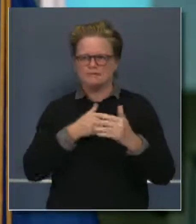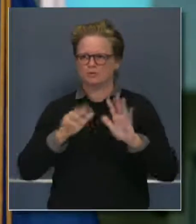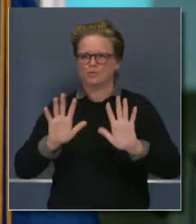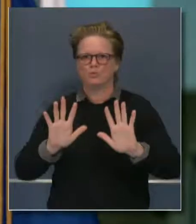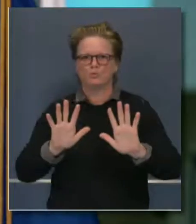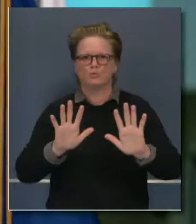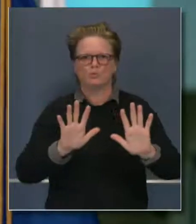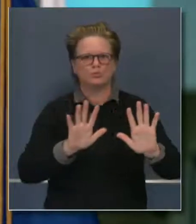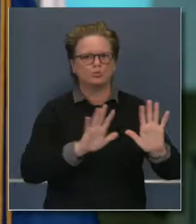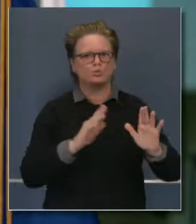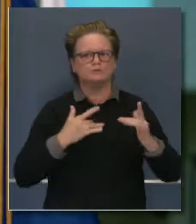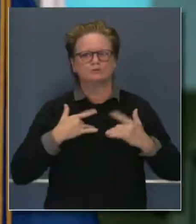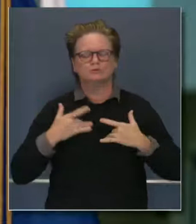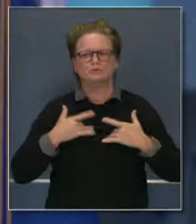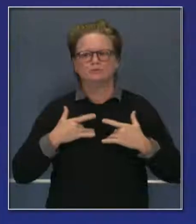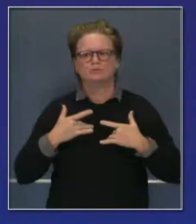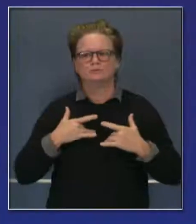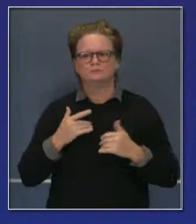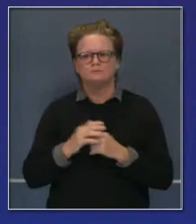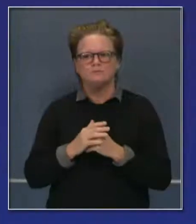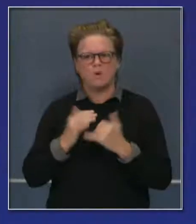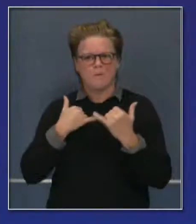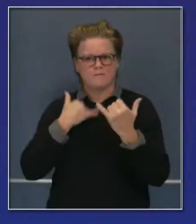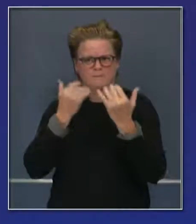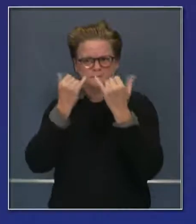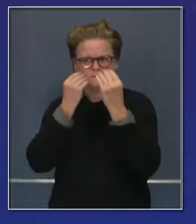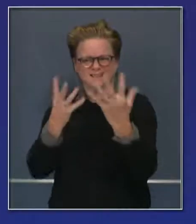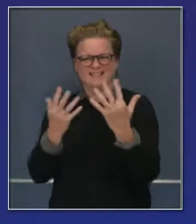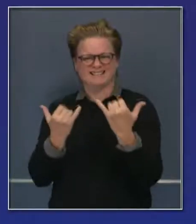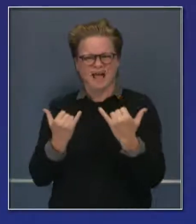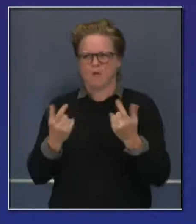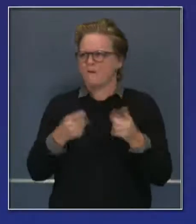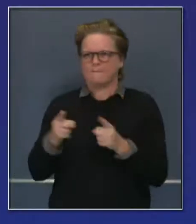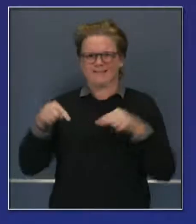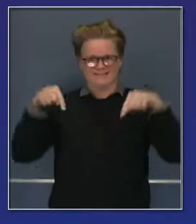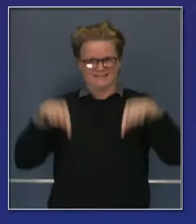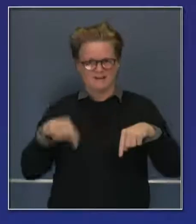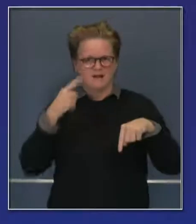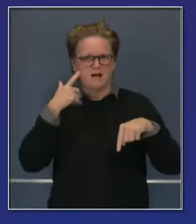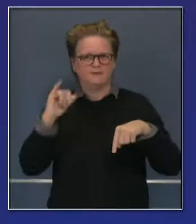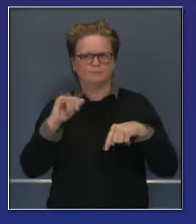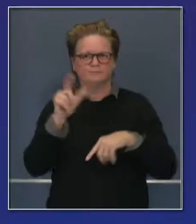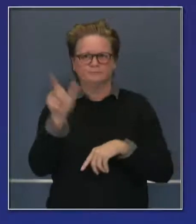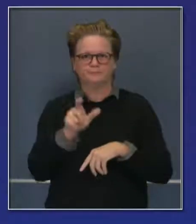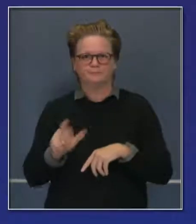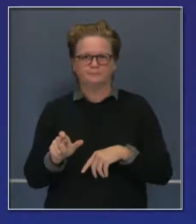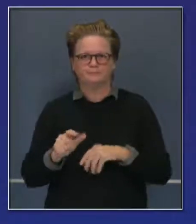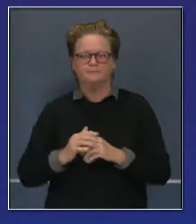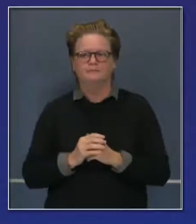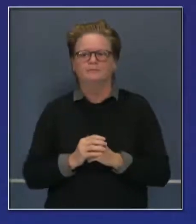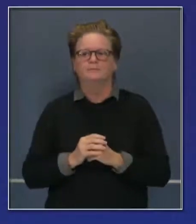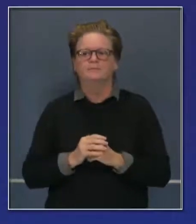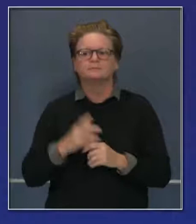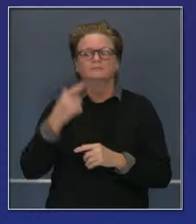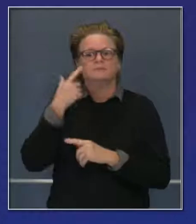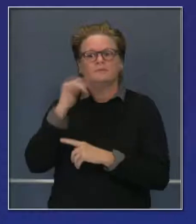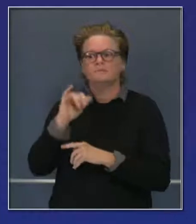you the latest here in our state. As you can see, our case numbers have been trending up as well. The 7-day average of